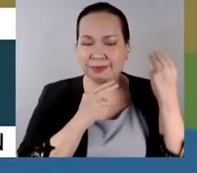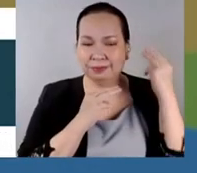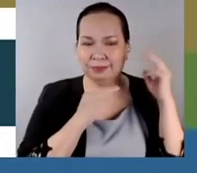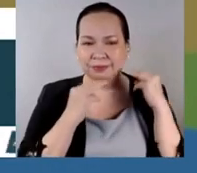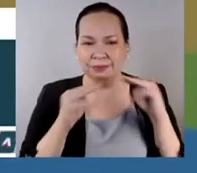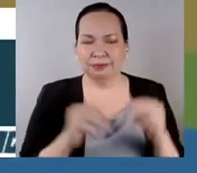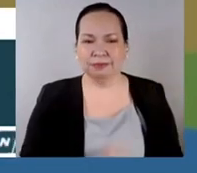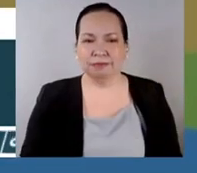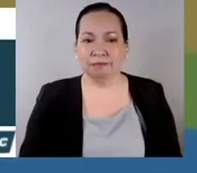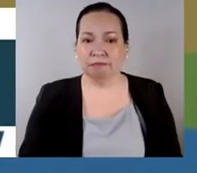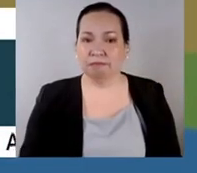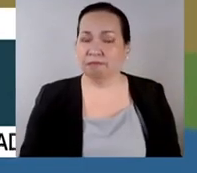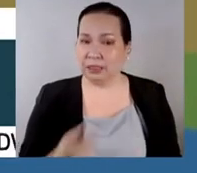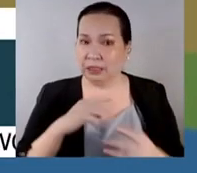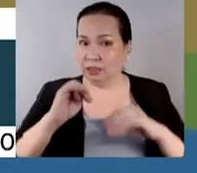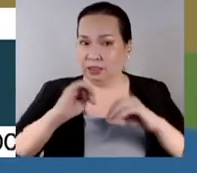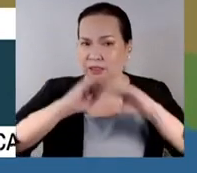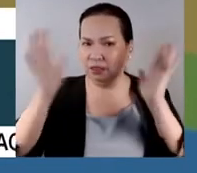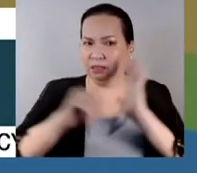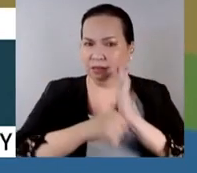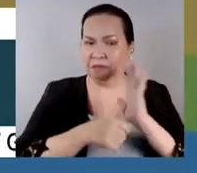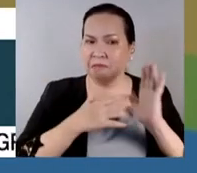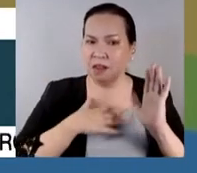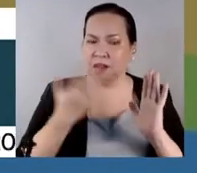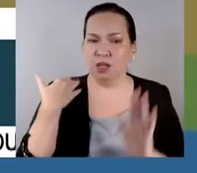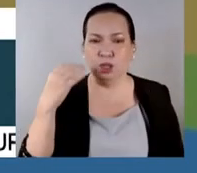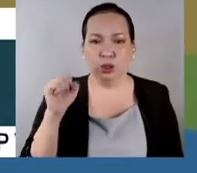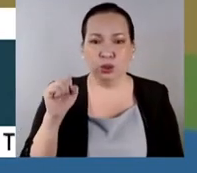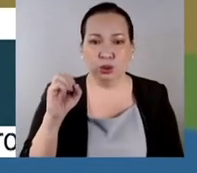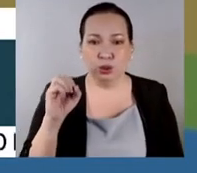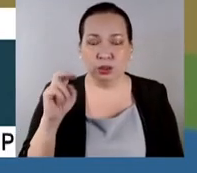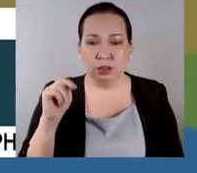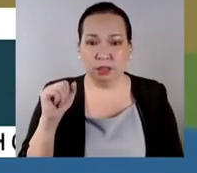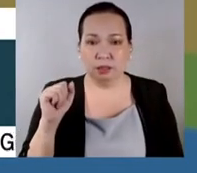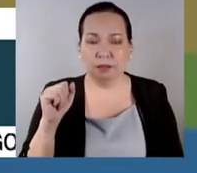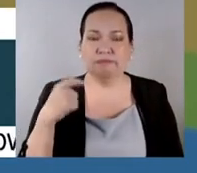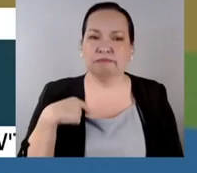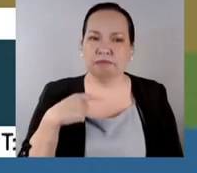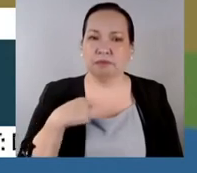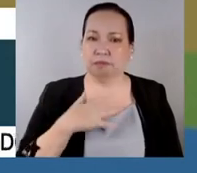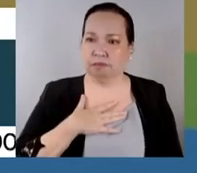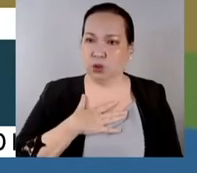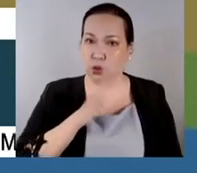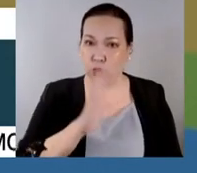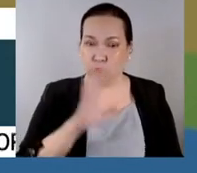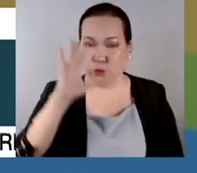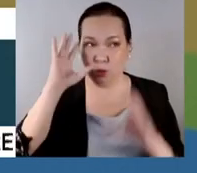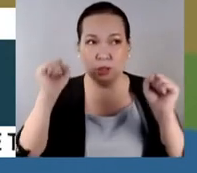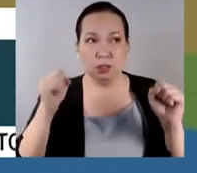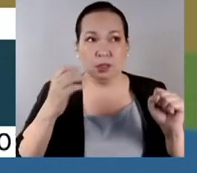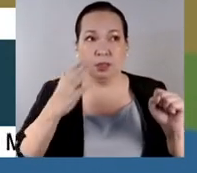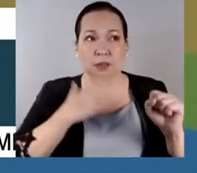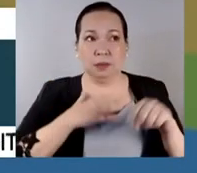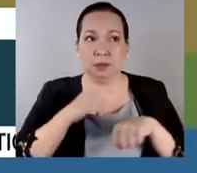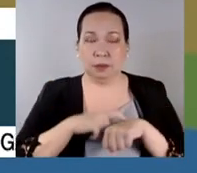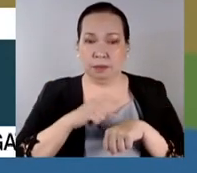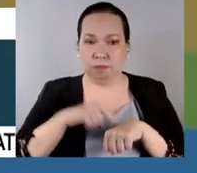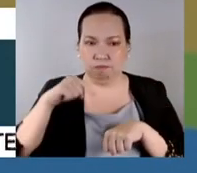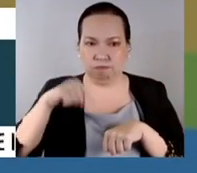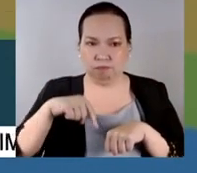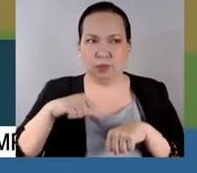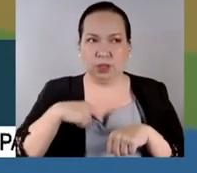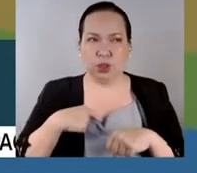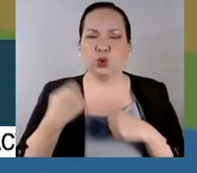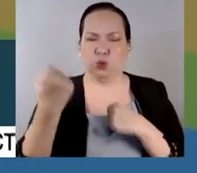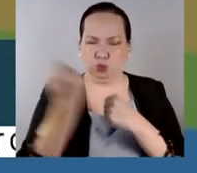And as I made clear, including in my State of the Union address, your president, my entire administration, has your